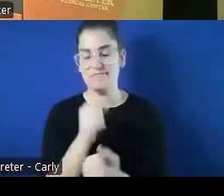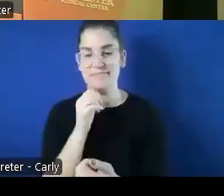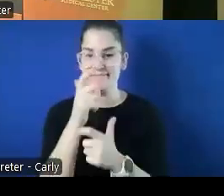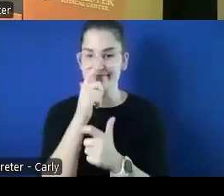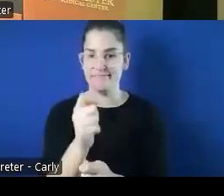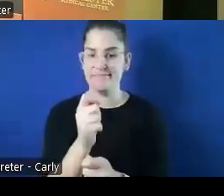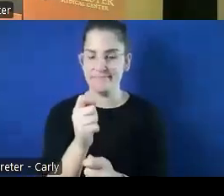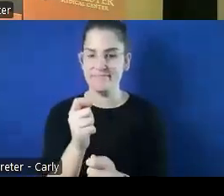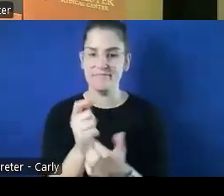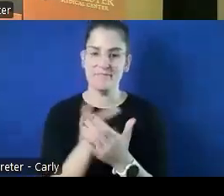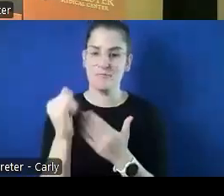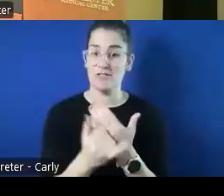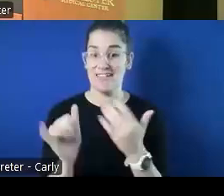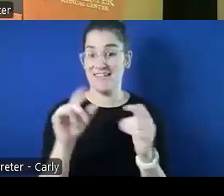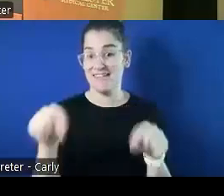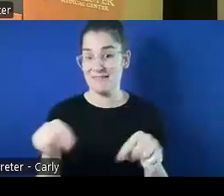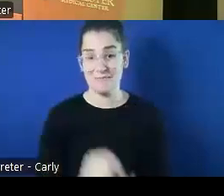interest in projects like this.